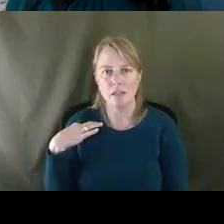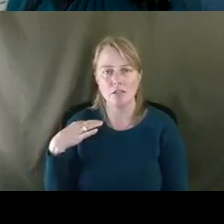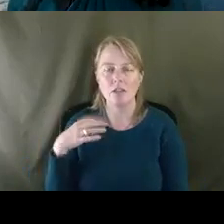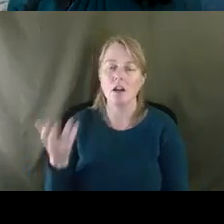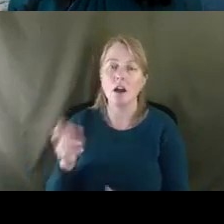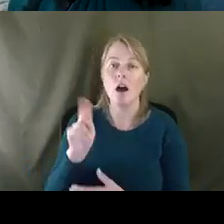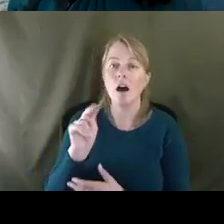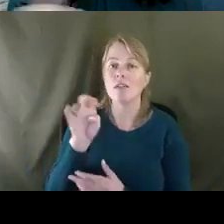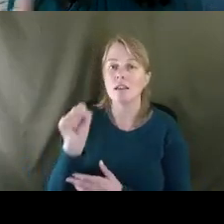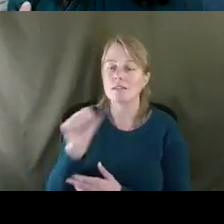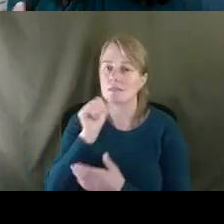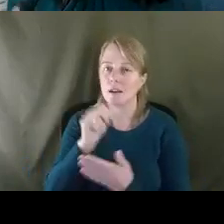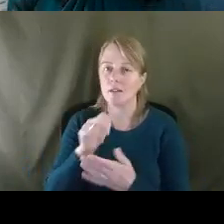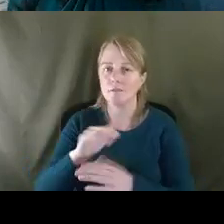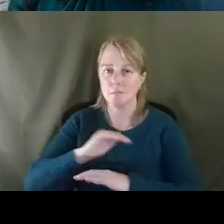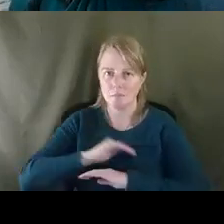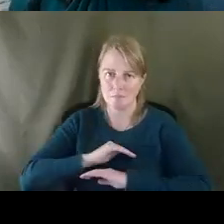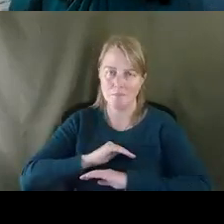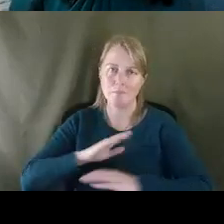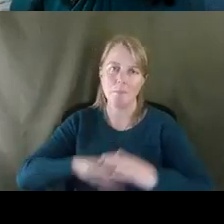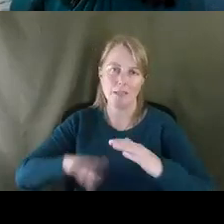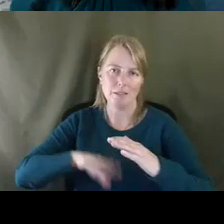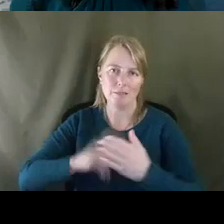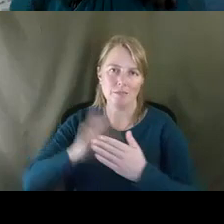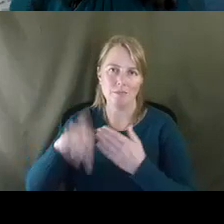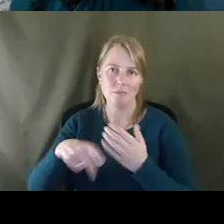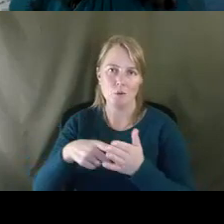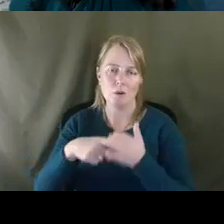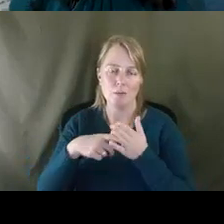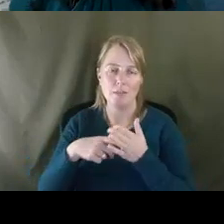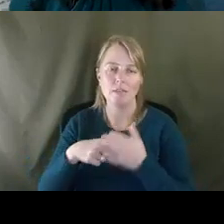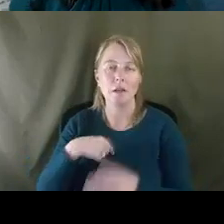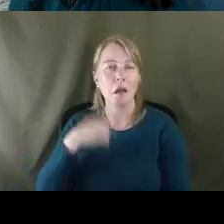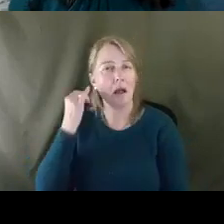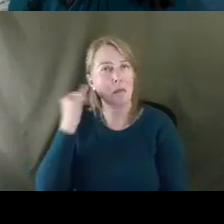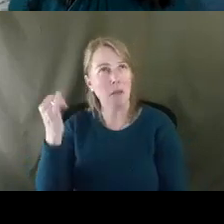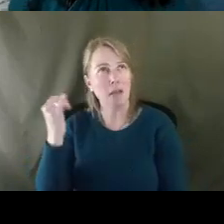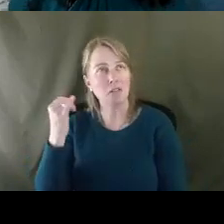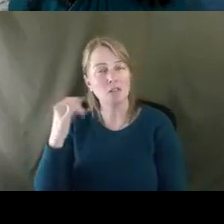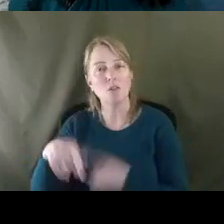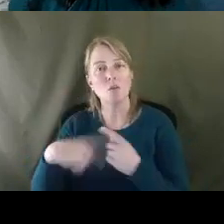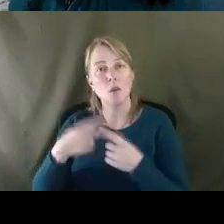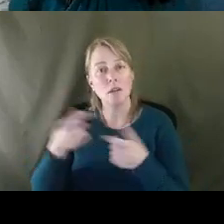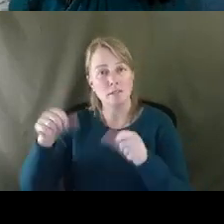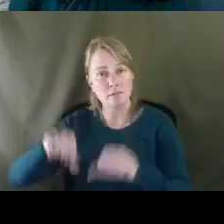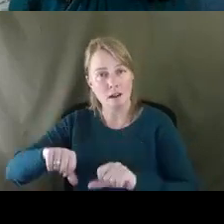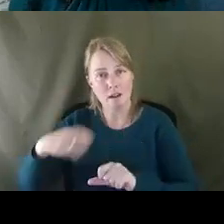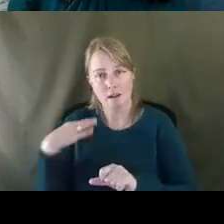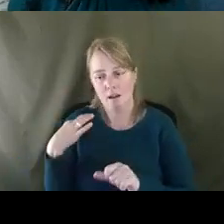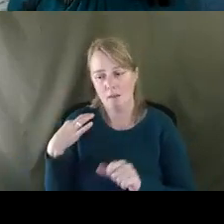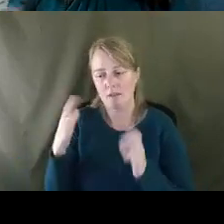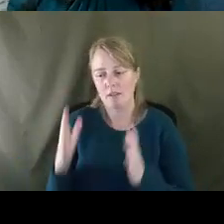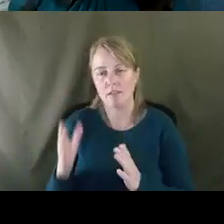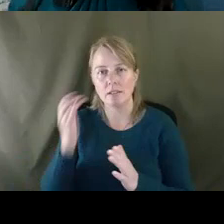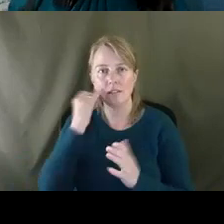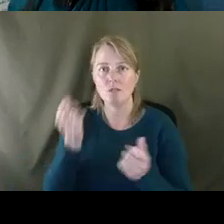program requirements, the basic requirements. I imagine the only time that you would need to deny an applicant is if you just had